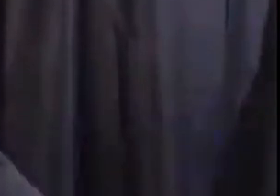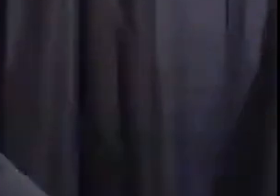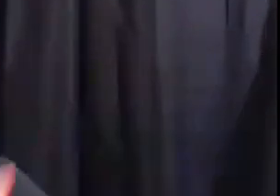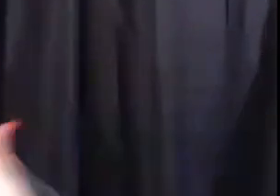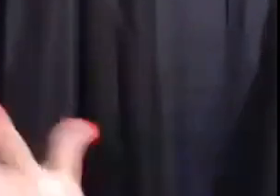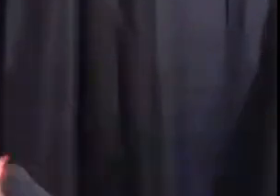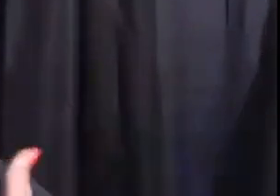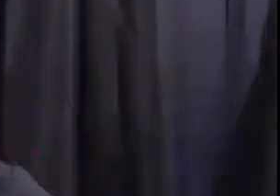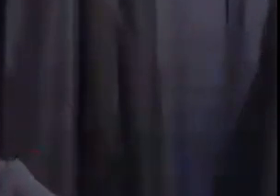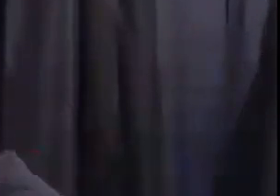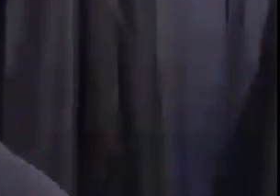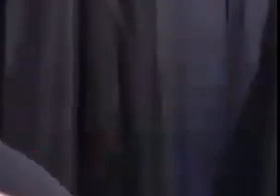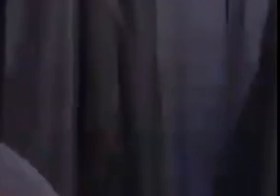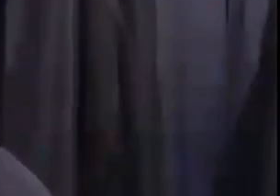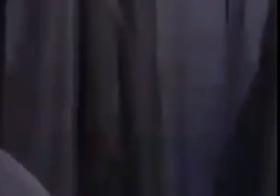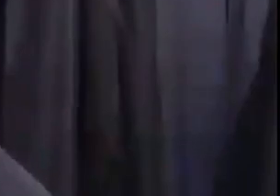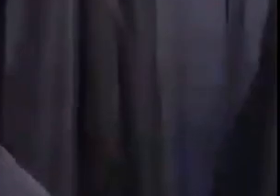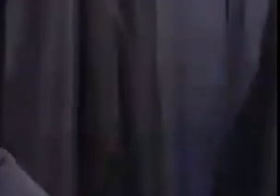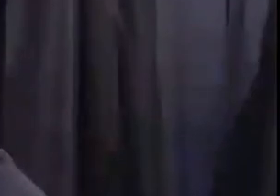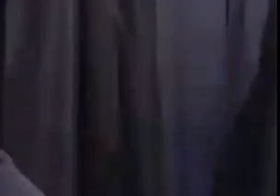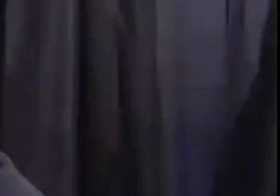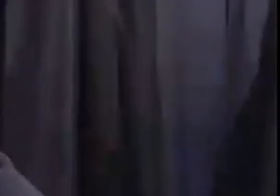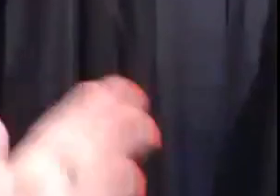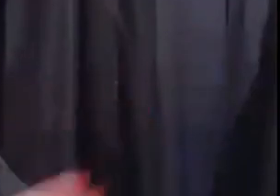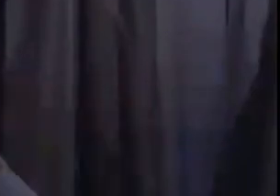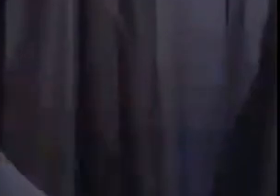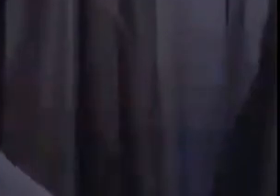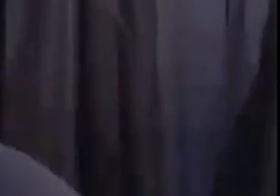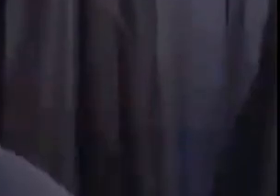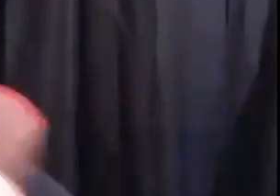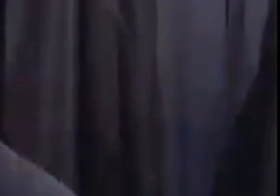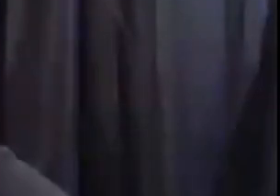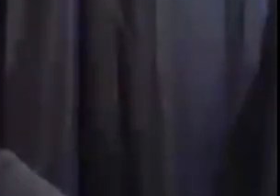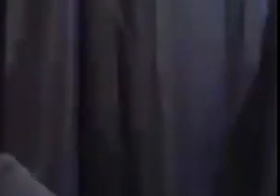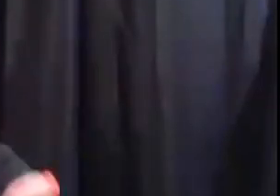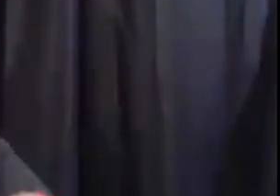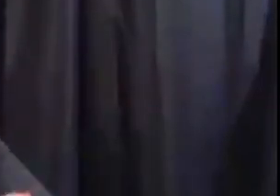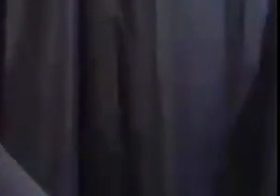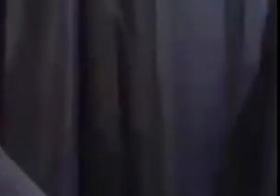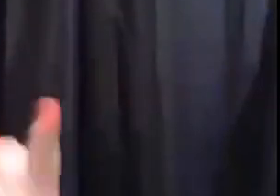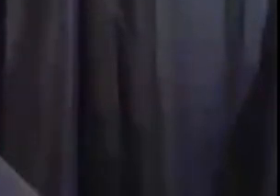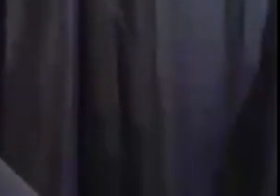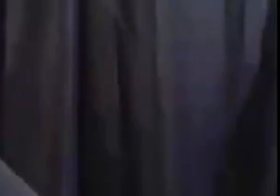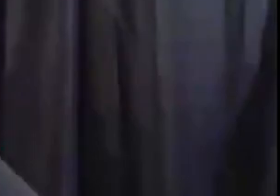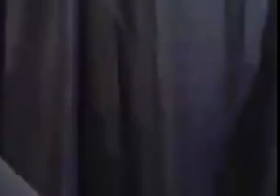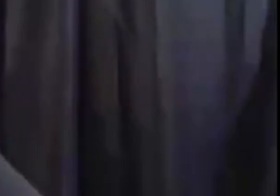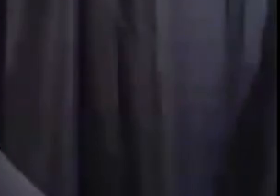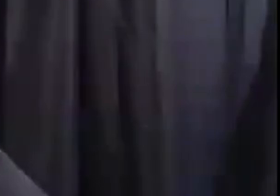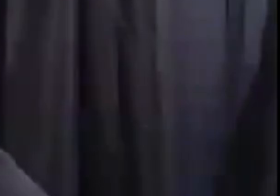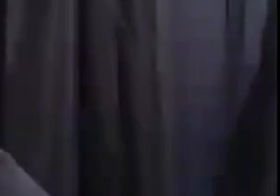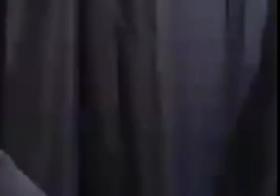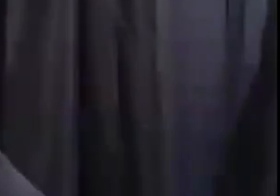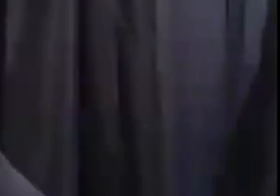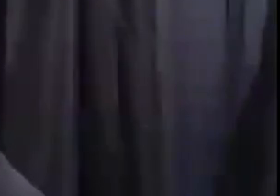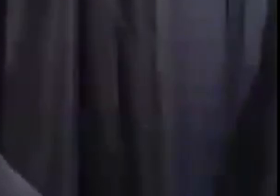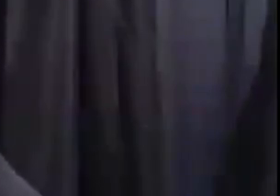of the foundational planning process, which is where we are right now. And we really